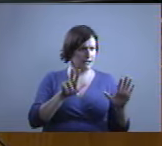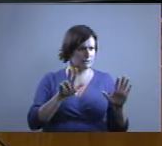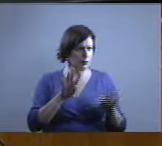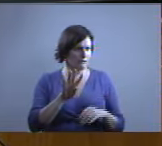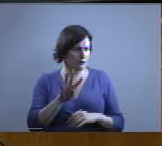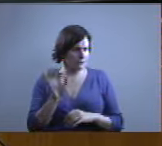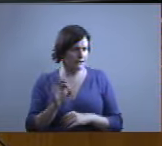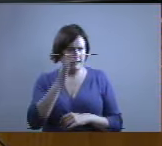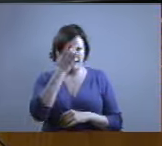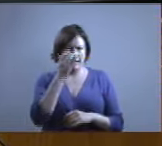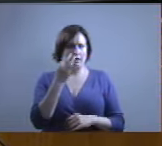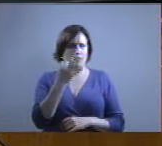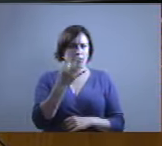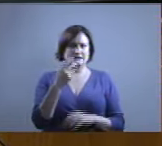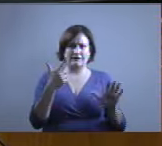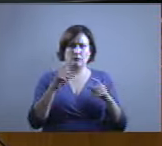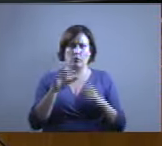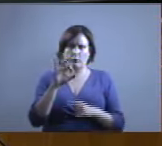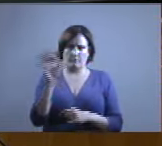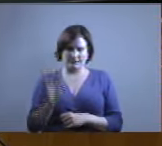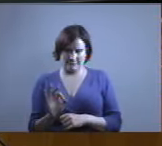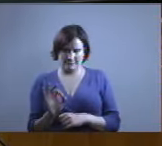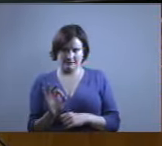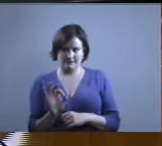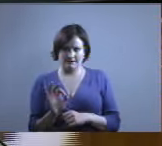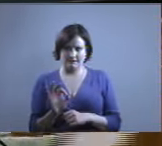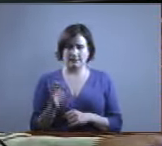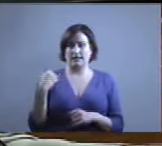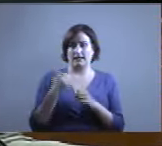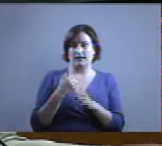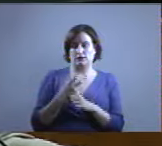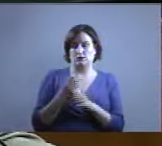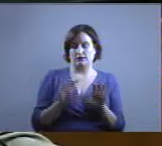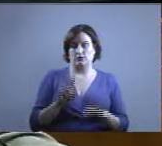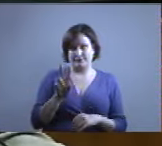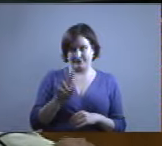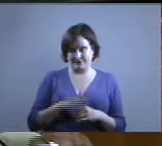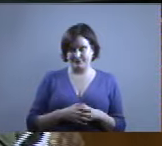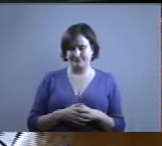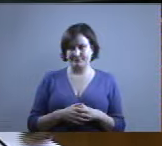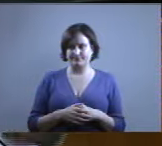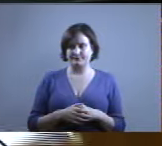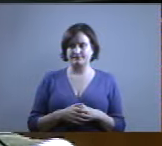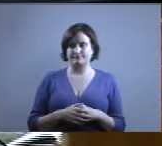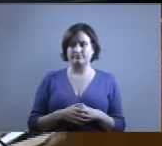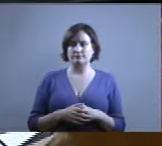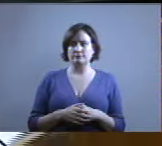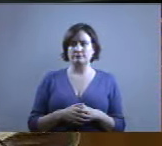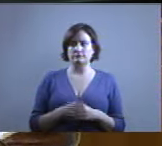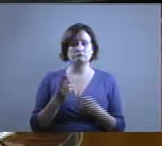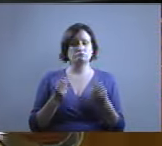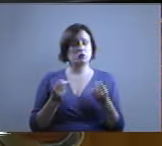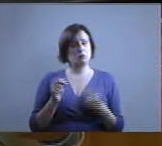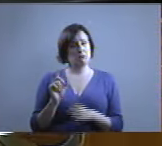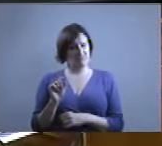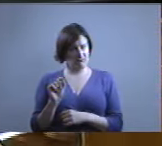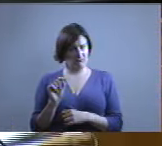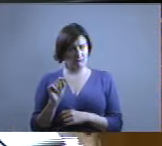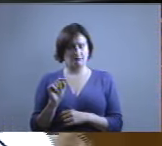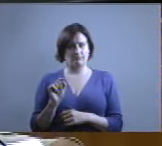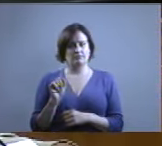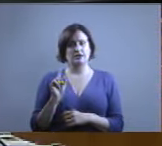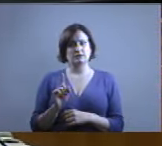Indians 7.3% of top management positions in 2012. The new and unusual phenomenon